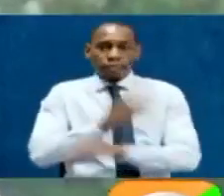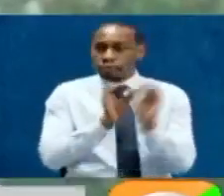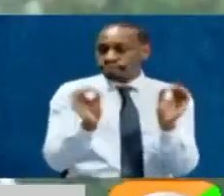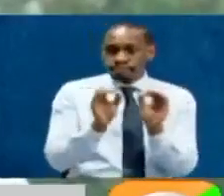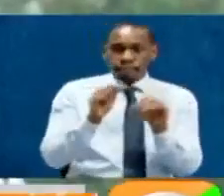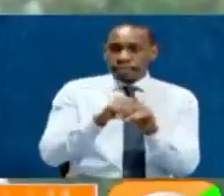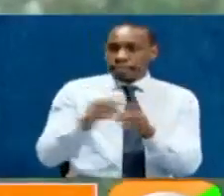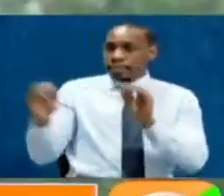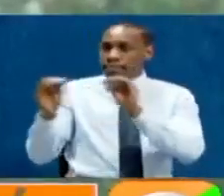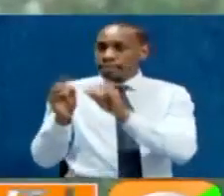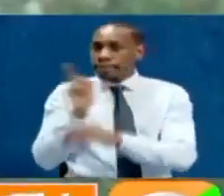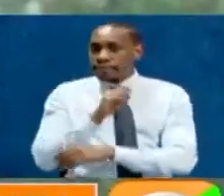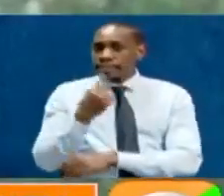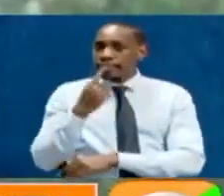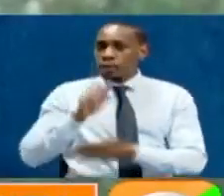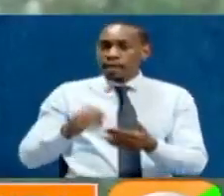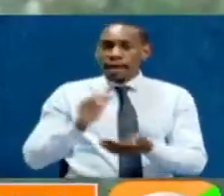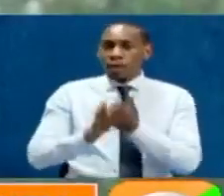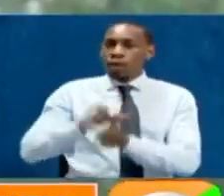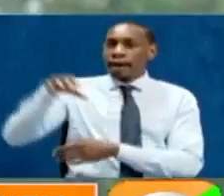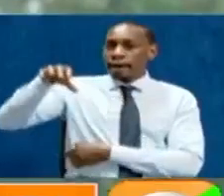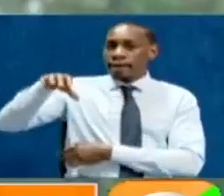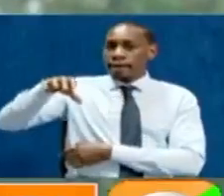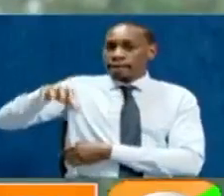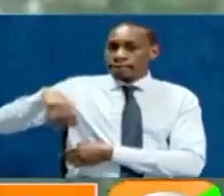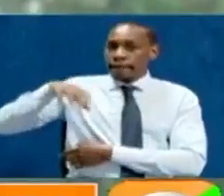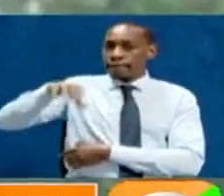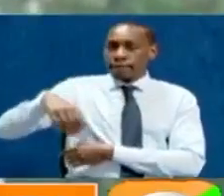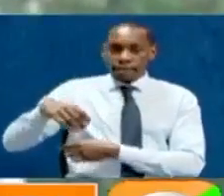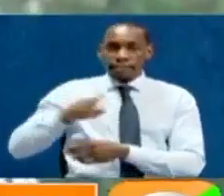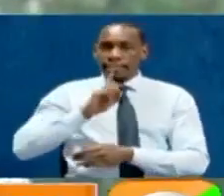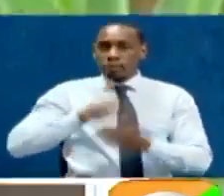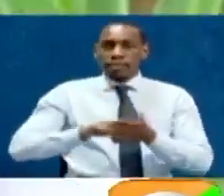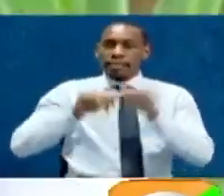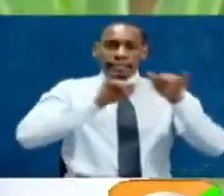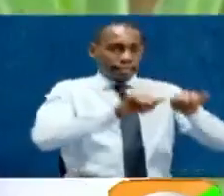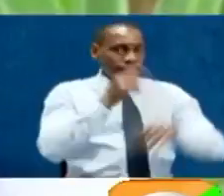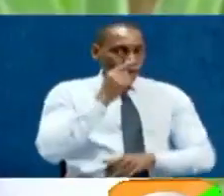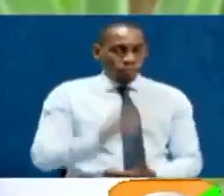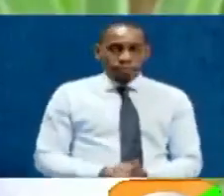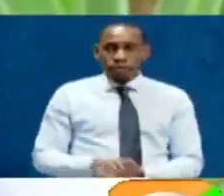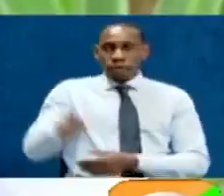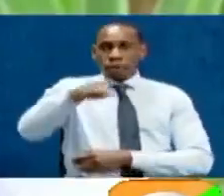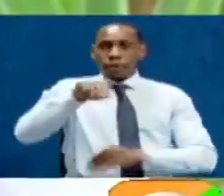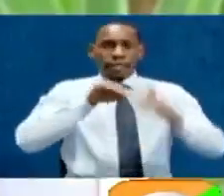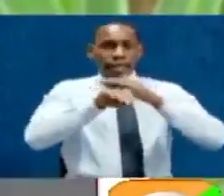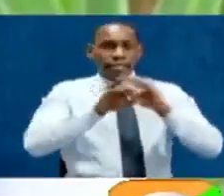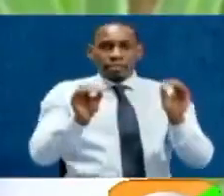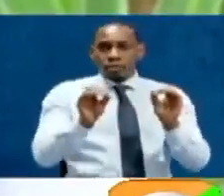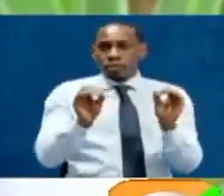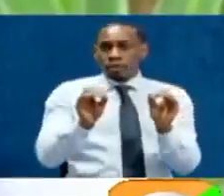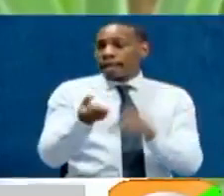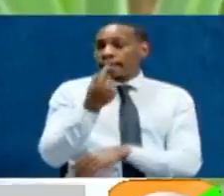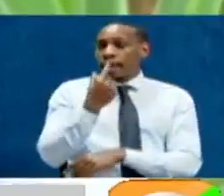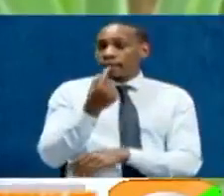na nikikutana nao wananiambia hawana transport, wamesema tukae nyumbani. We are not accessing Septrin, and